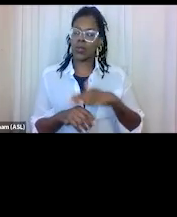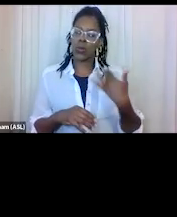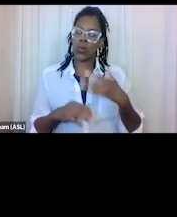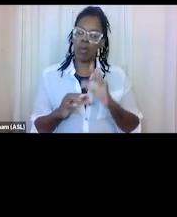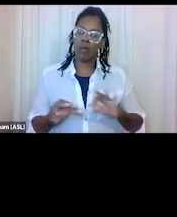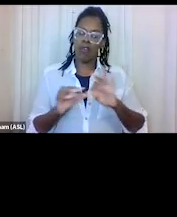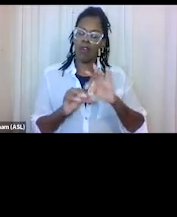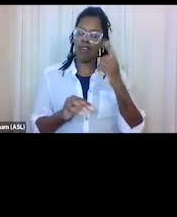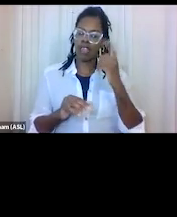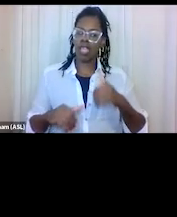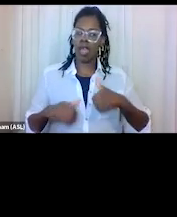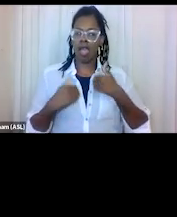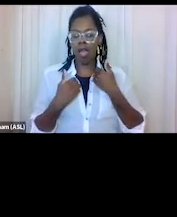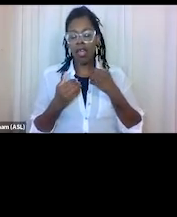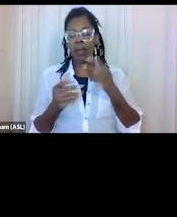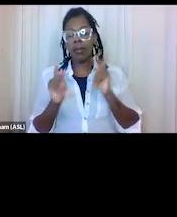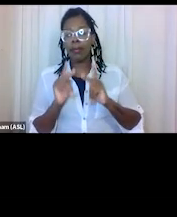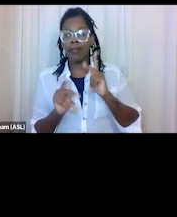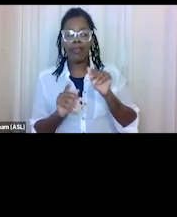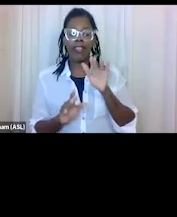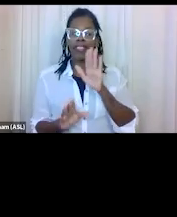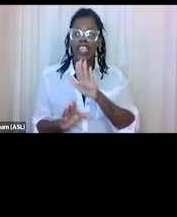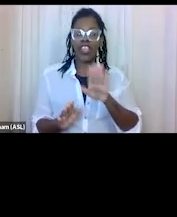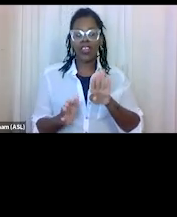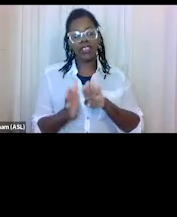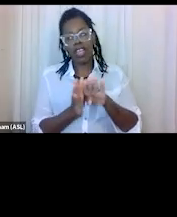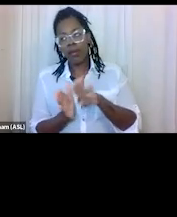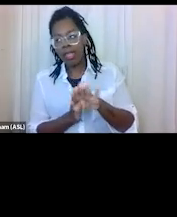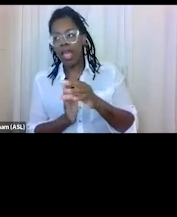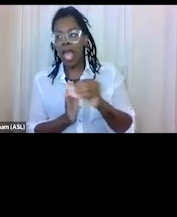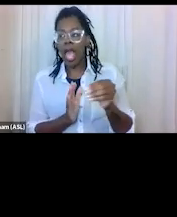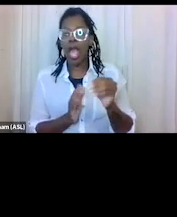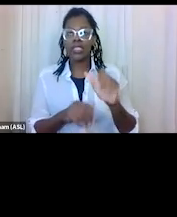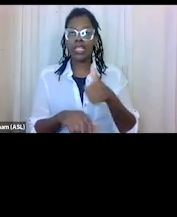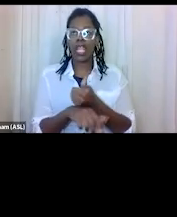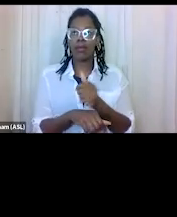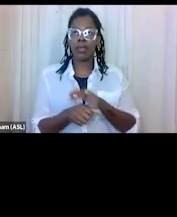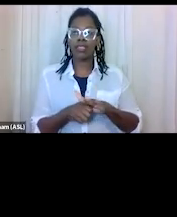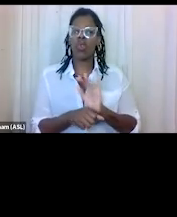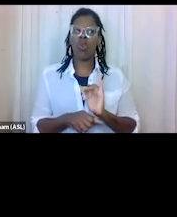young people, for their development, and for also just creating a space to know that they're not alone.